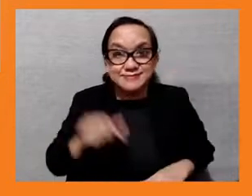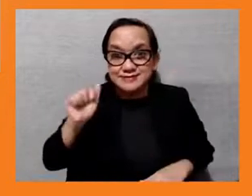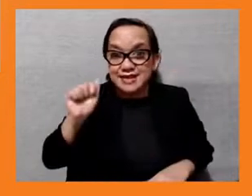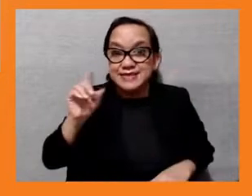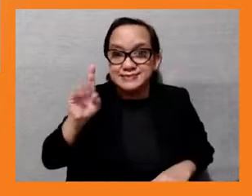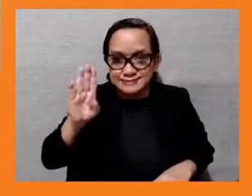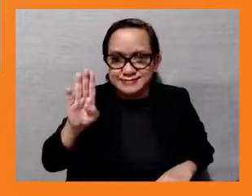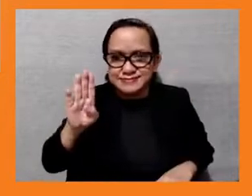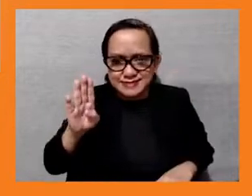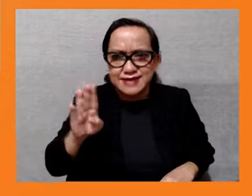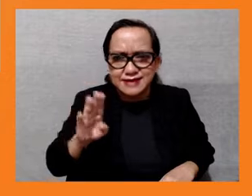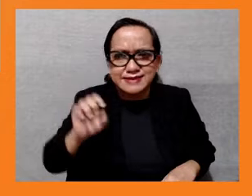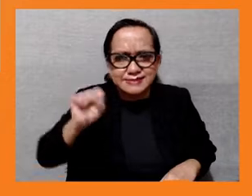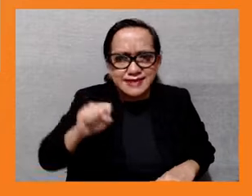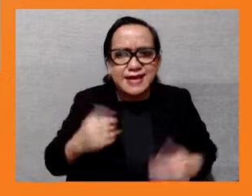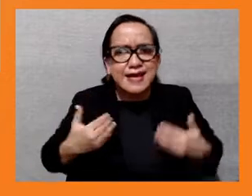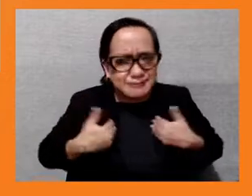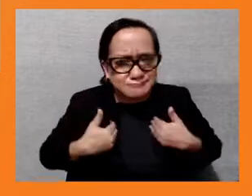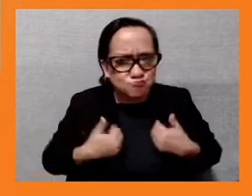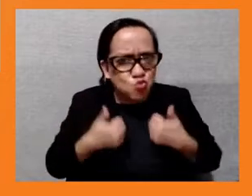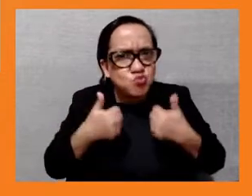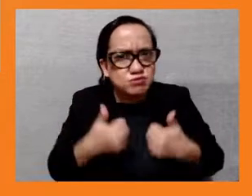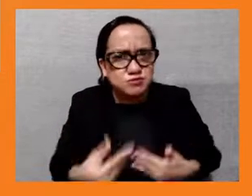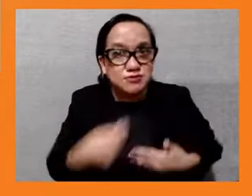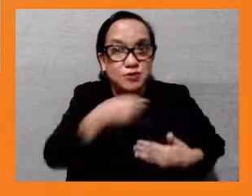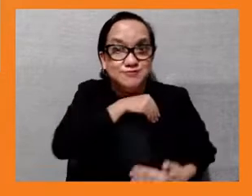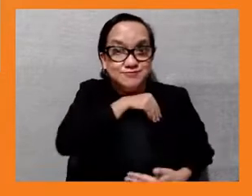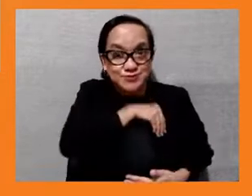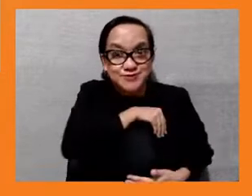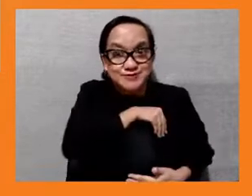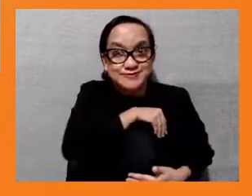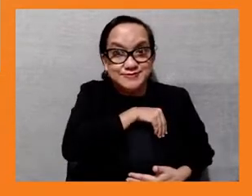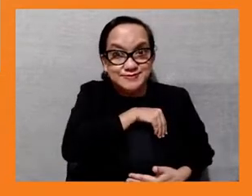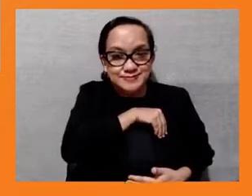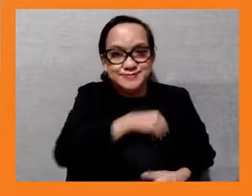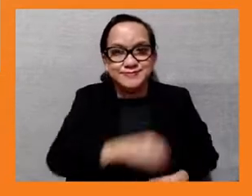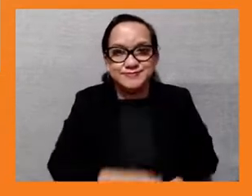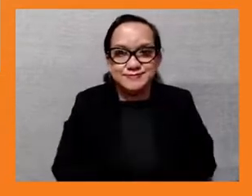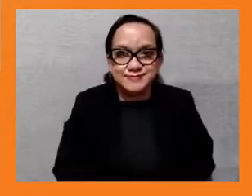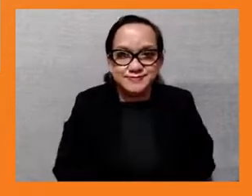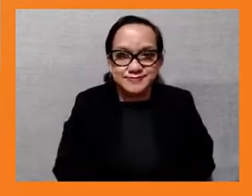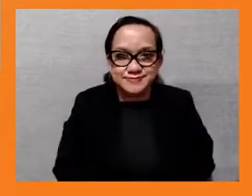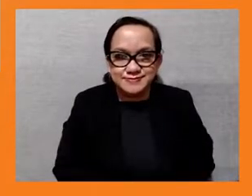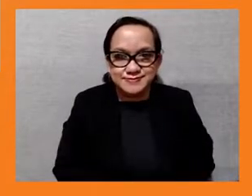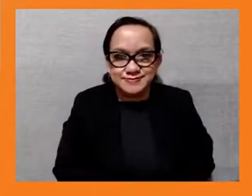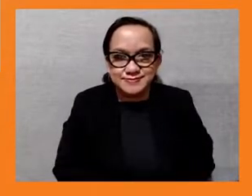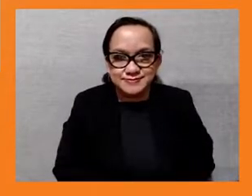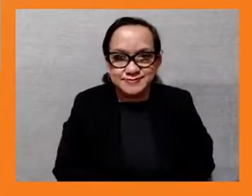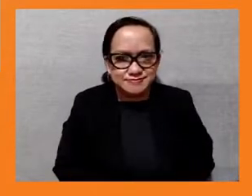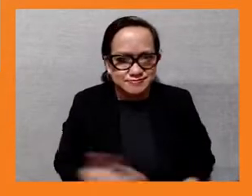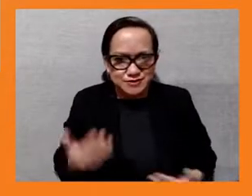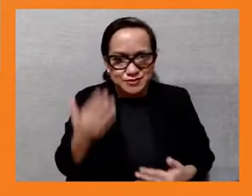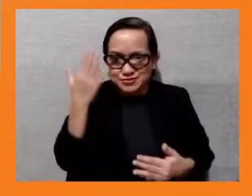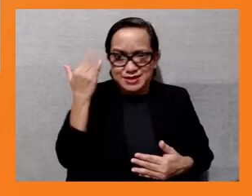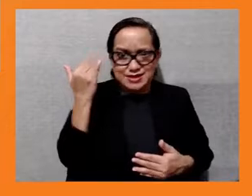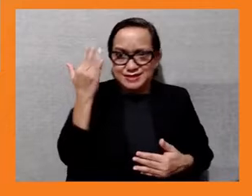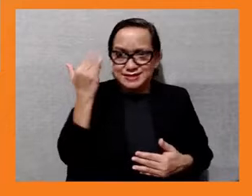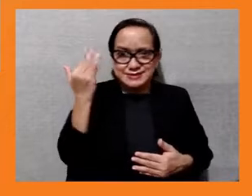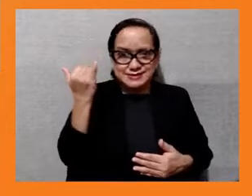being financed by these financial intermediary, which compounds the difficulty of acquiring information